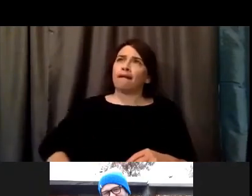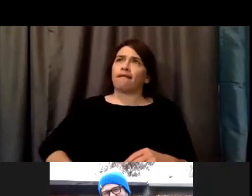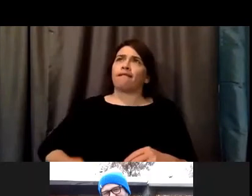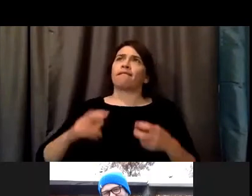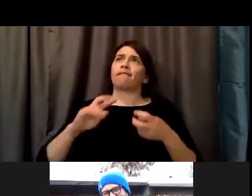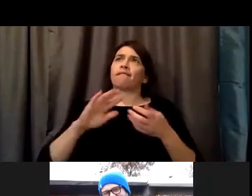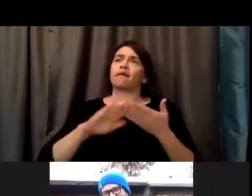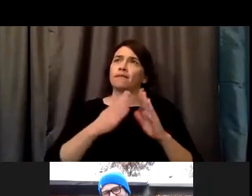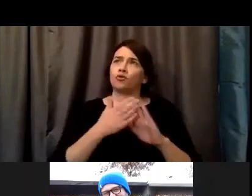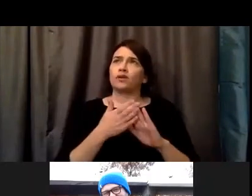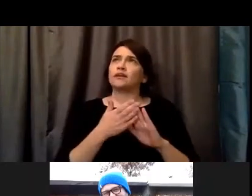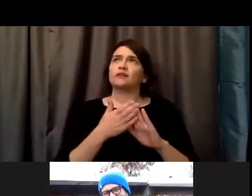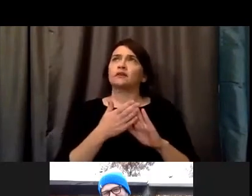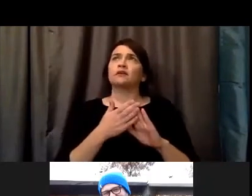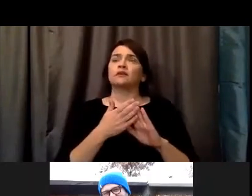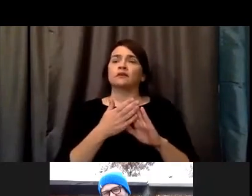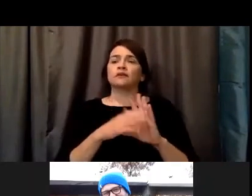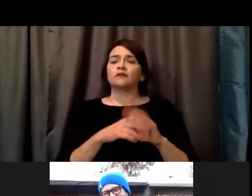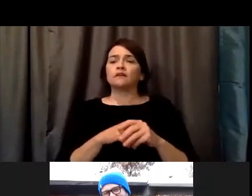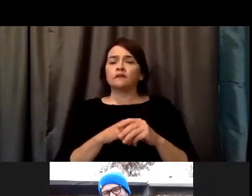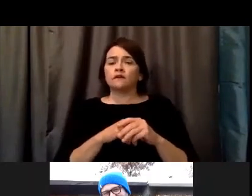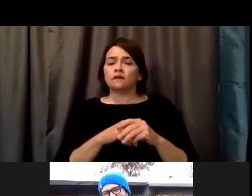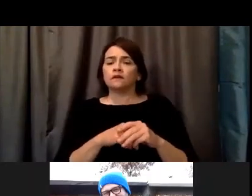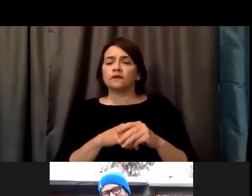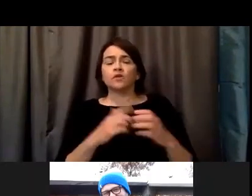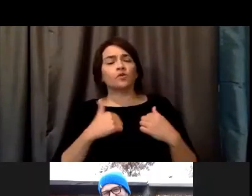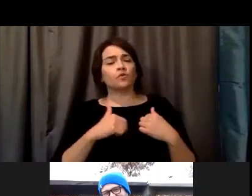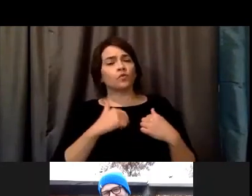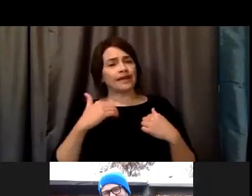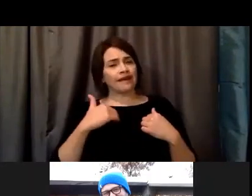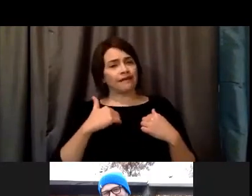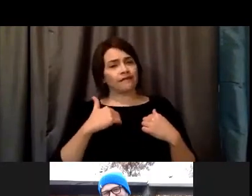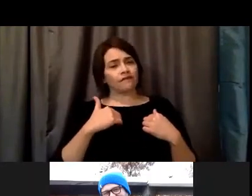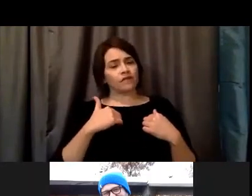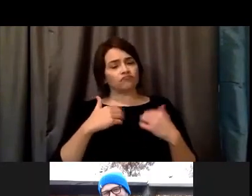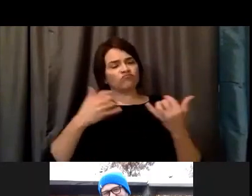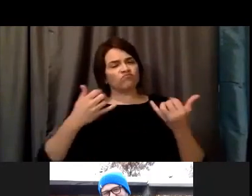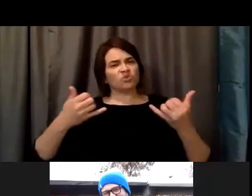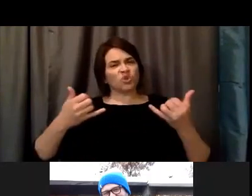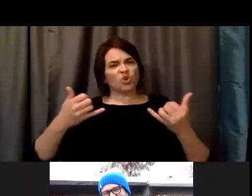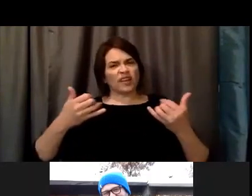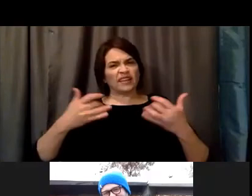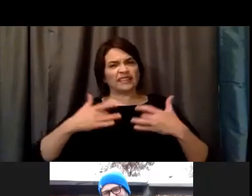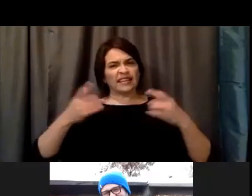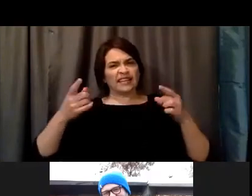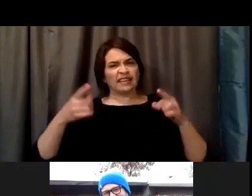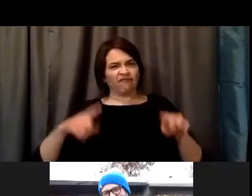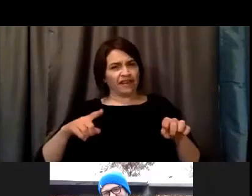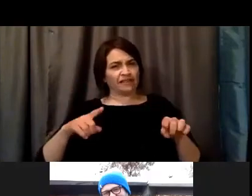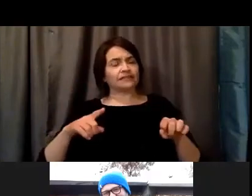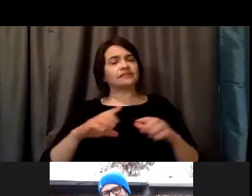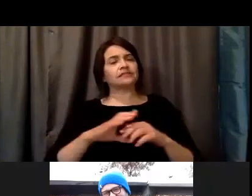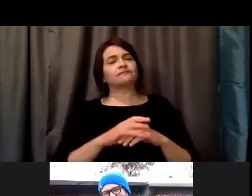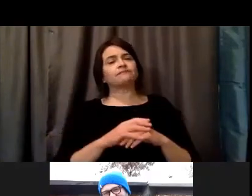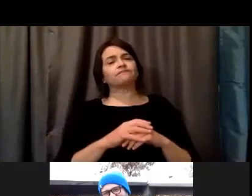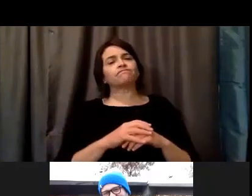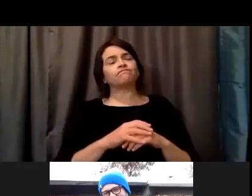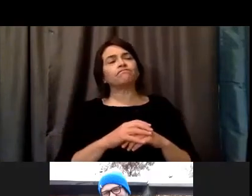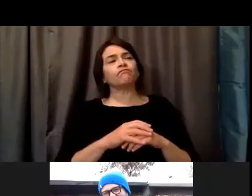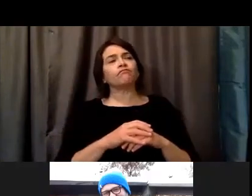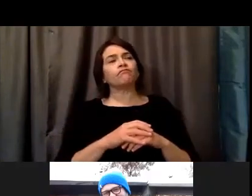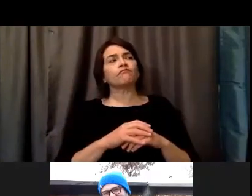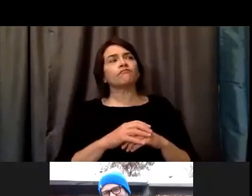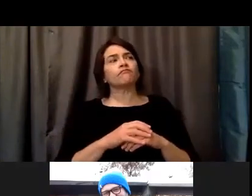events that sort of interconnect in terms